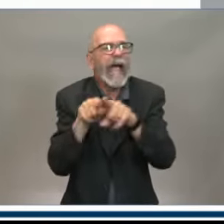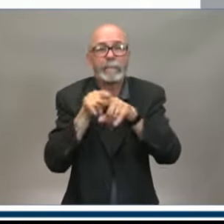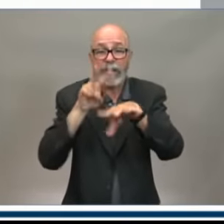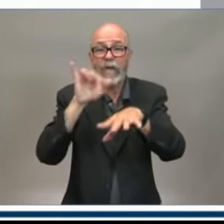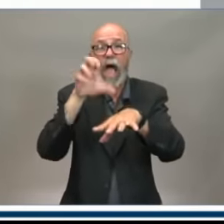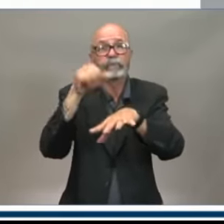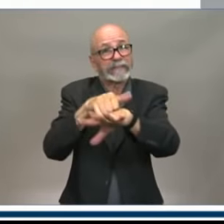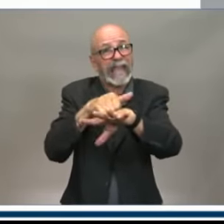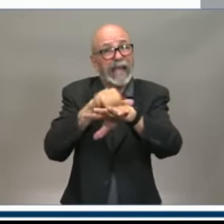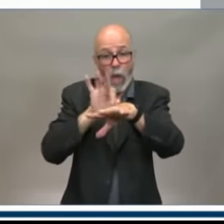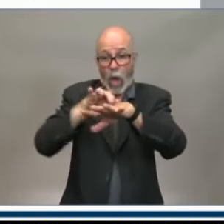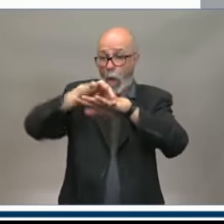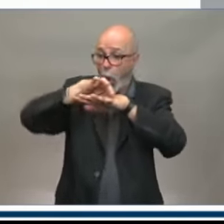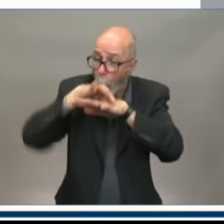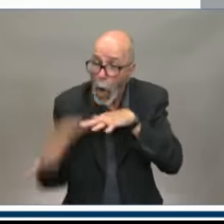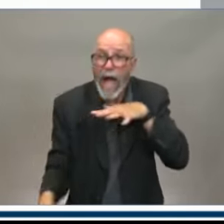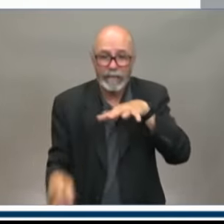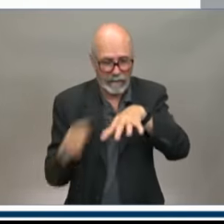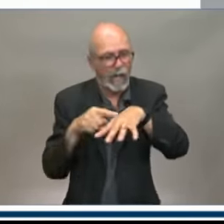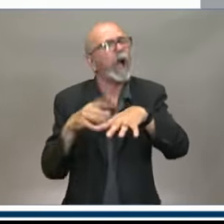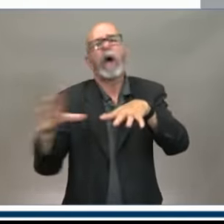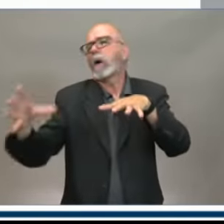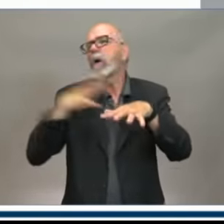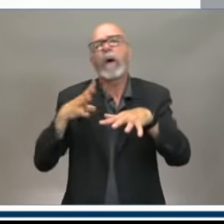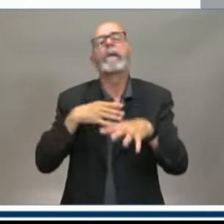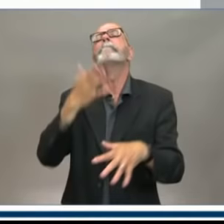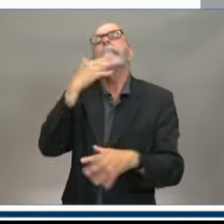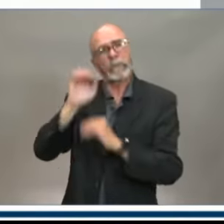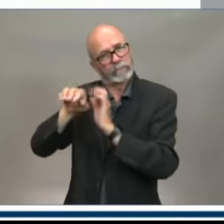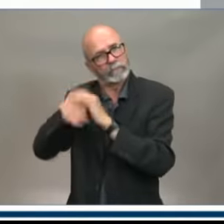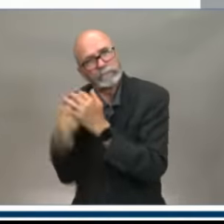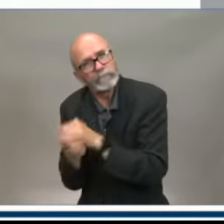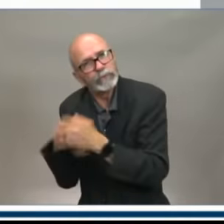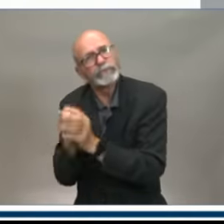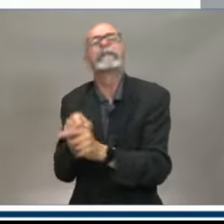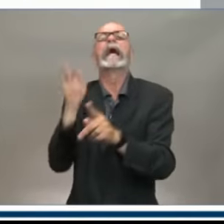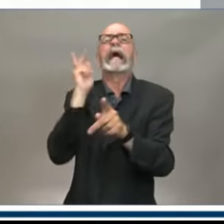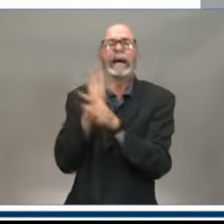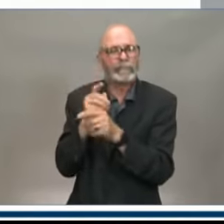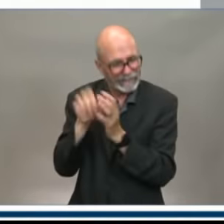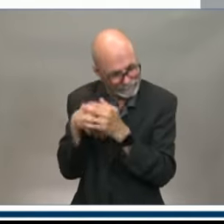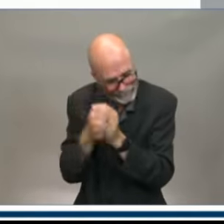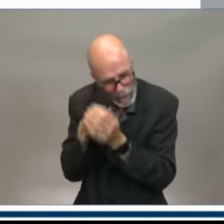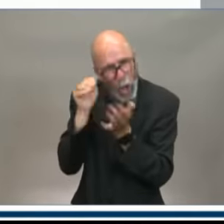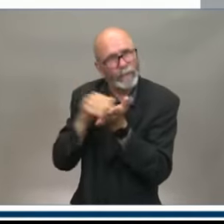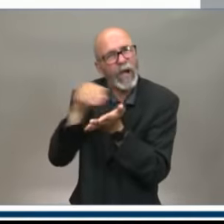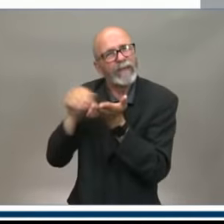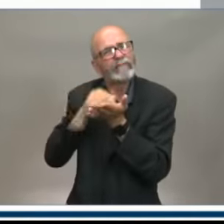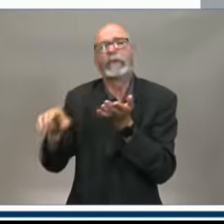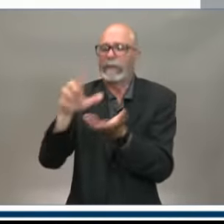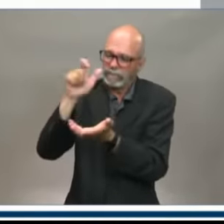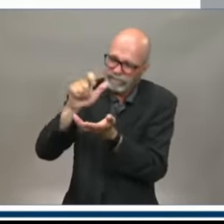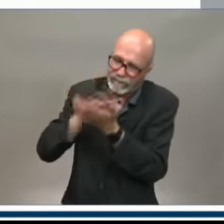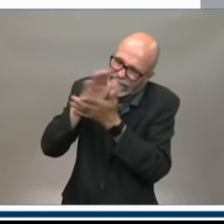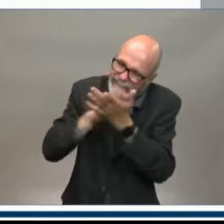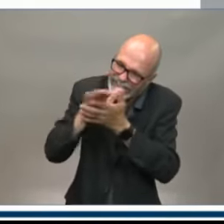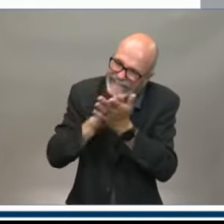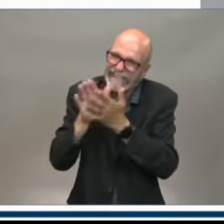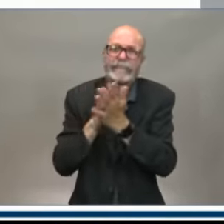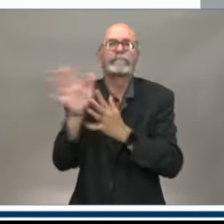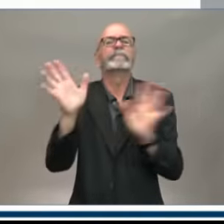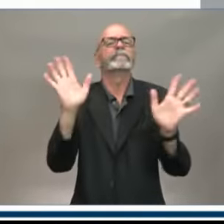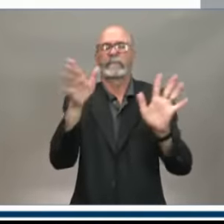it's important that people rely on good, frequent hand washing as the way to keep their hands clean, not on wearing